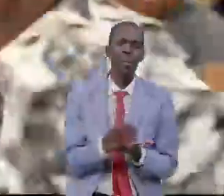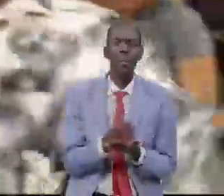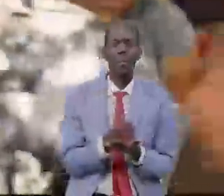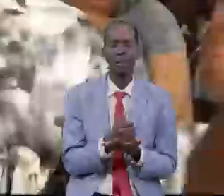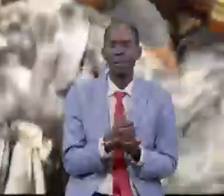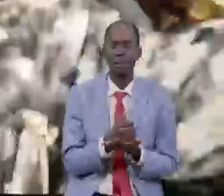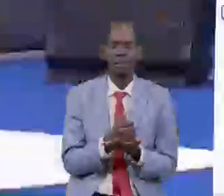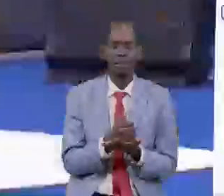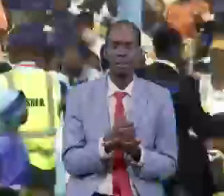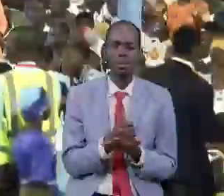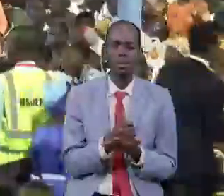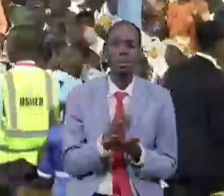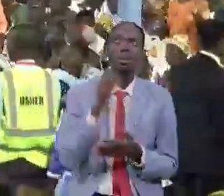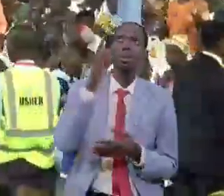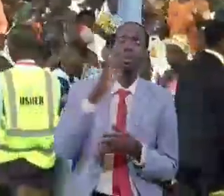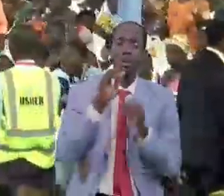God bless you.